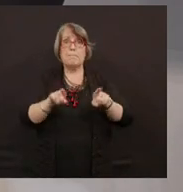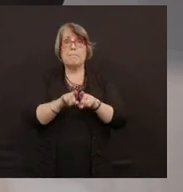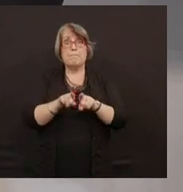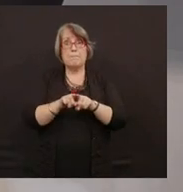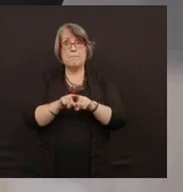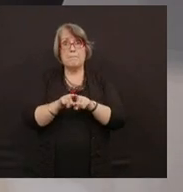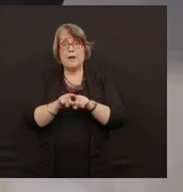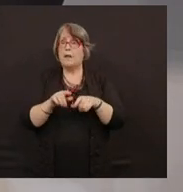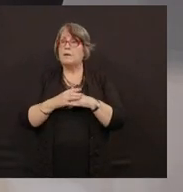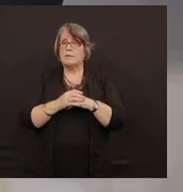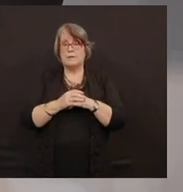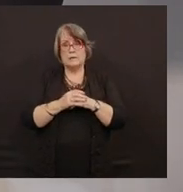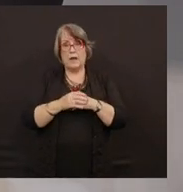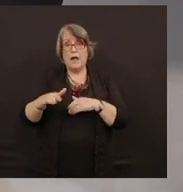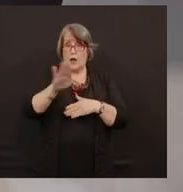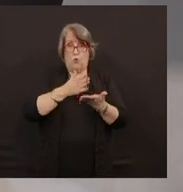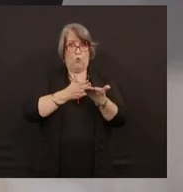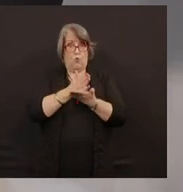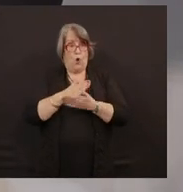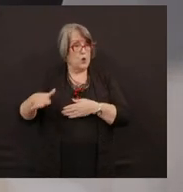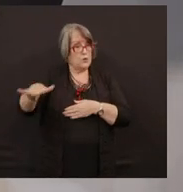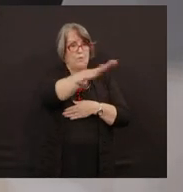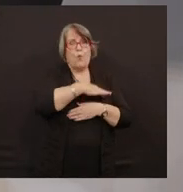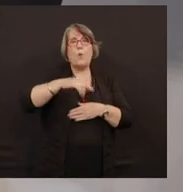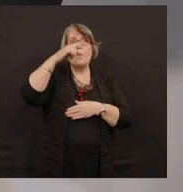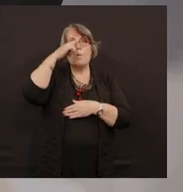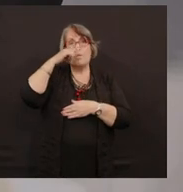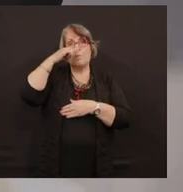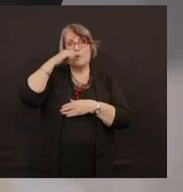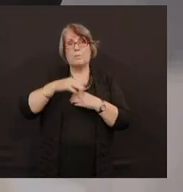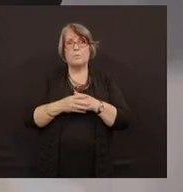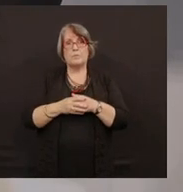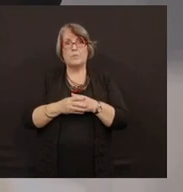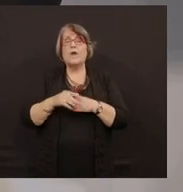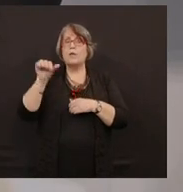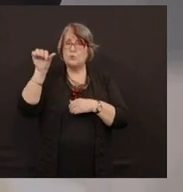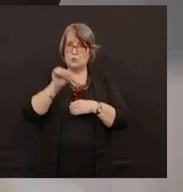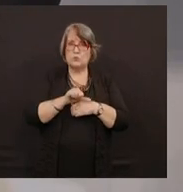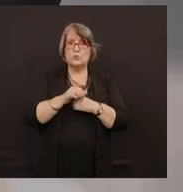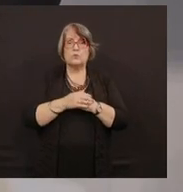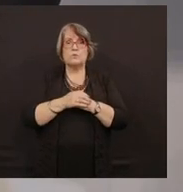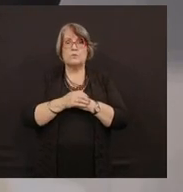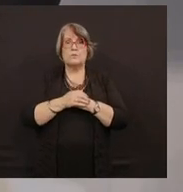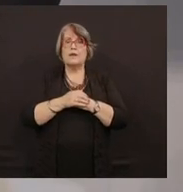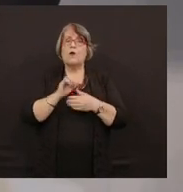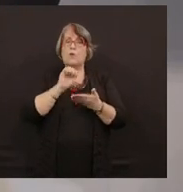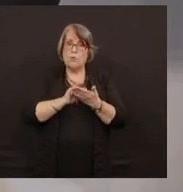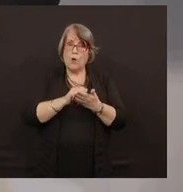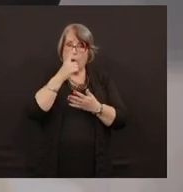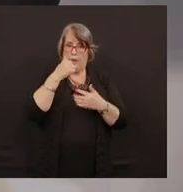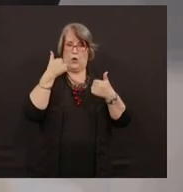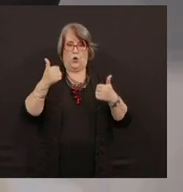and every right of every human being is that they should be enabled to have a